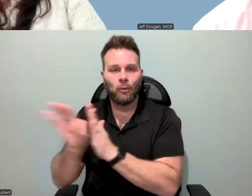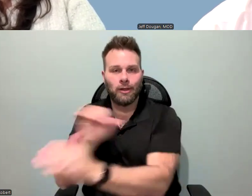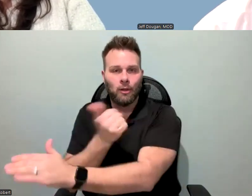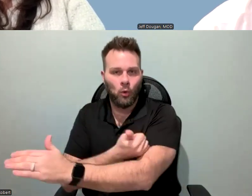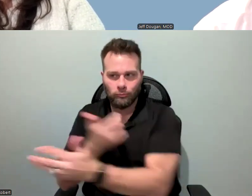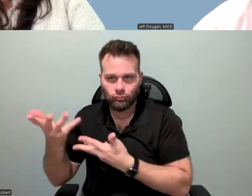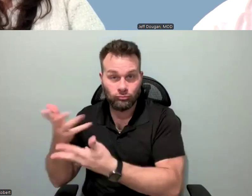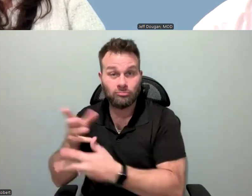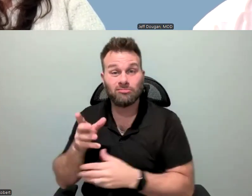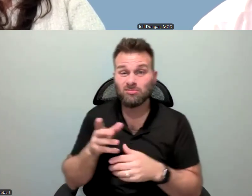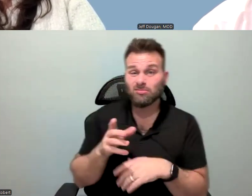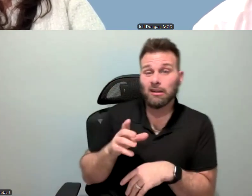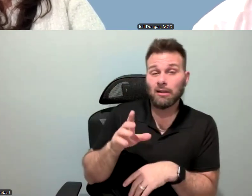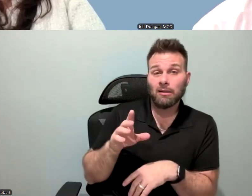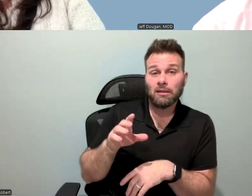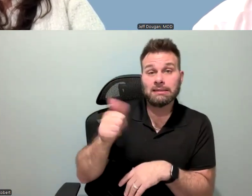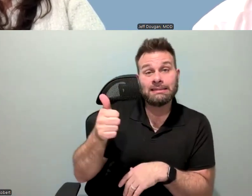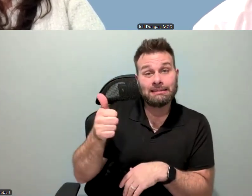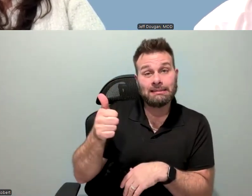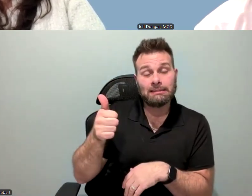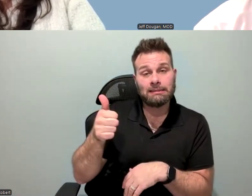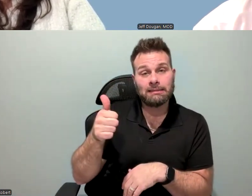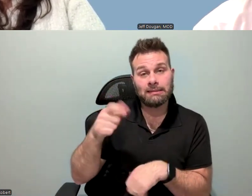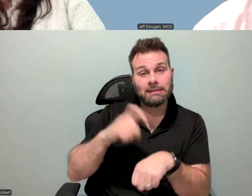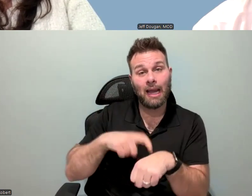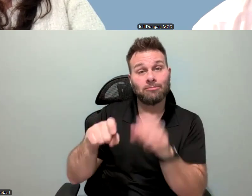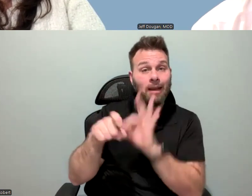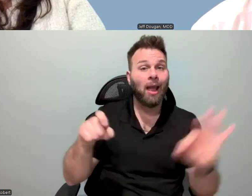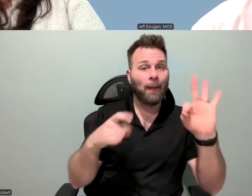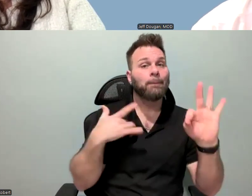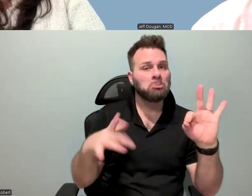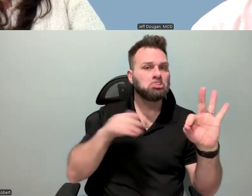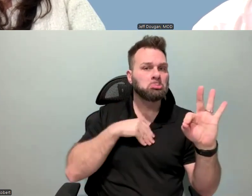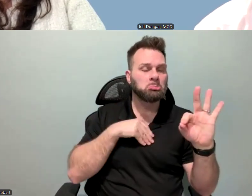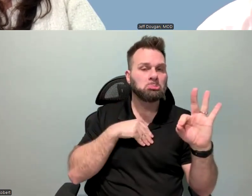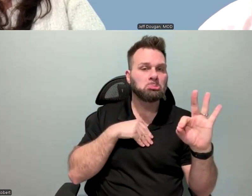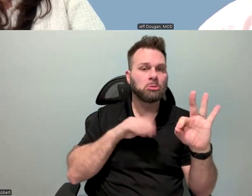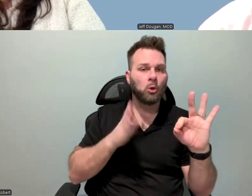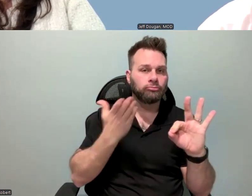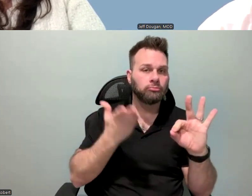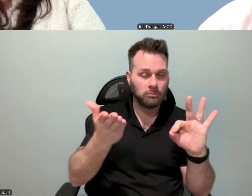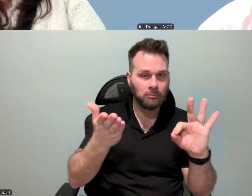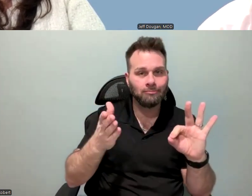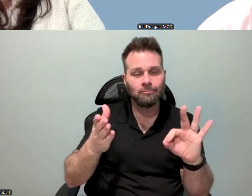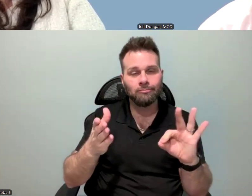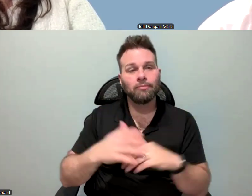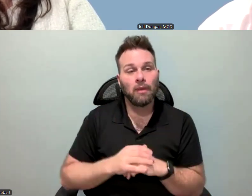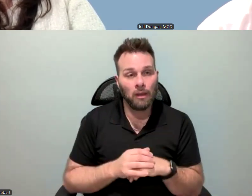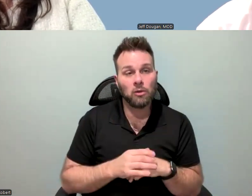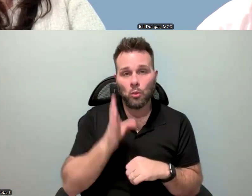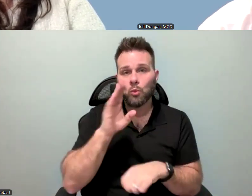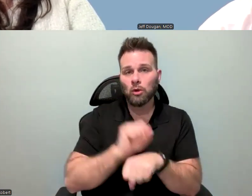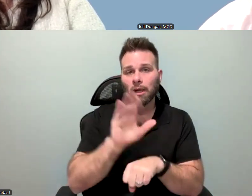to receiving that willingness. So if you run into some difficulties, reach out, let me know, and we'll work with you on your specific kind